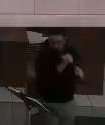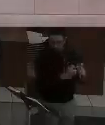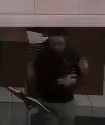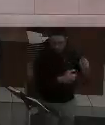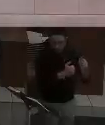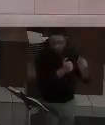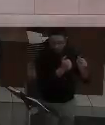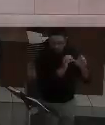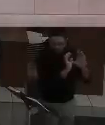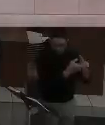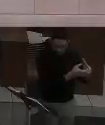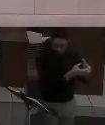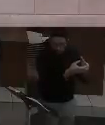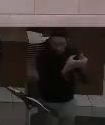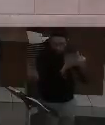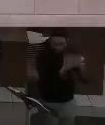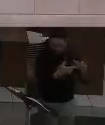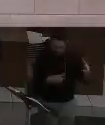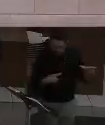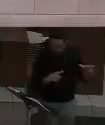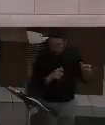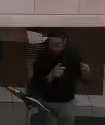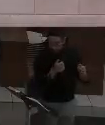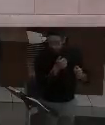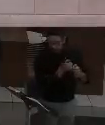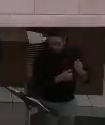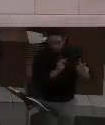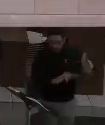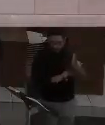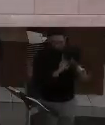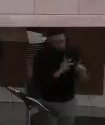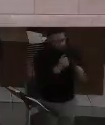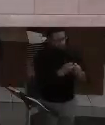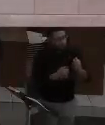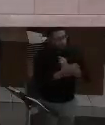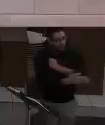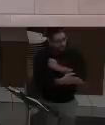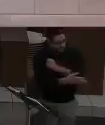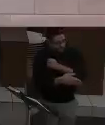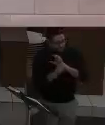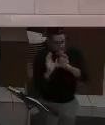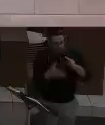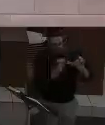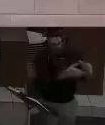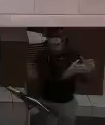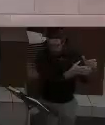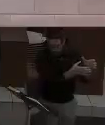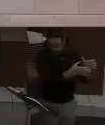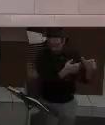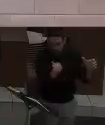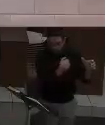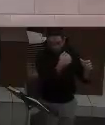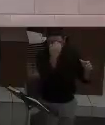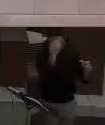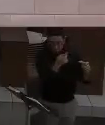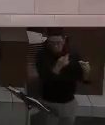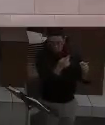every people, every nation. We know you by many names, triune God,